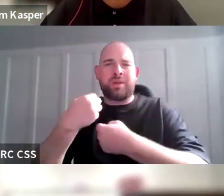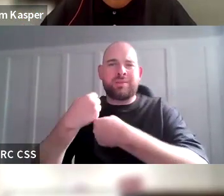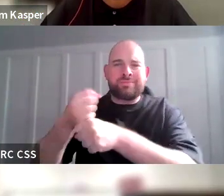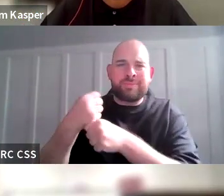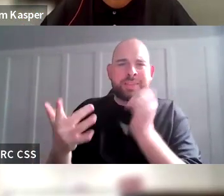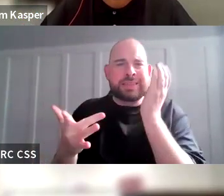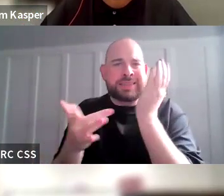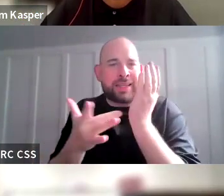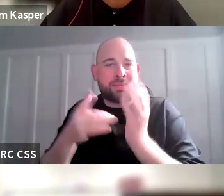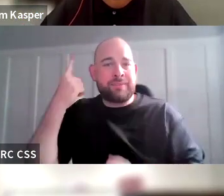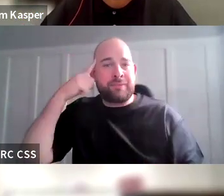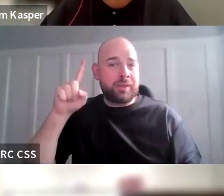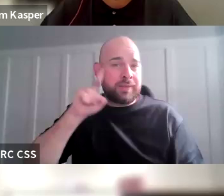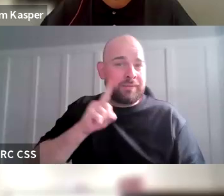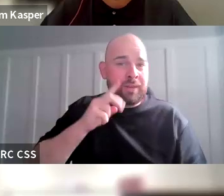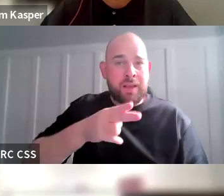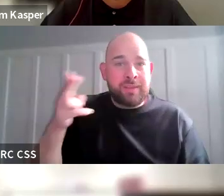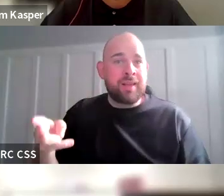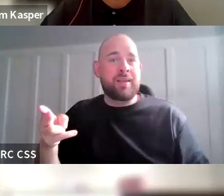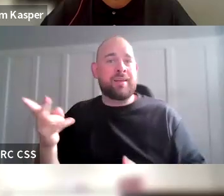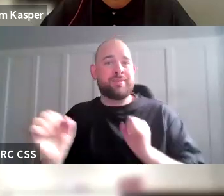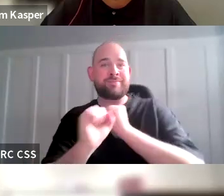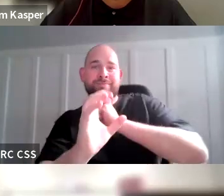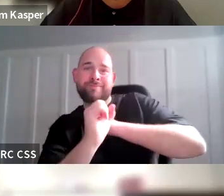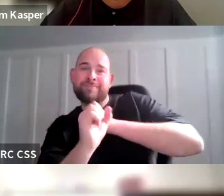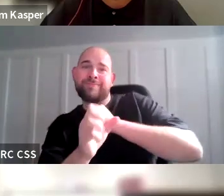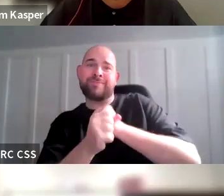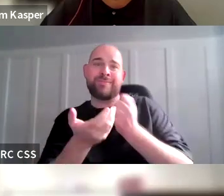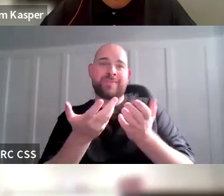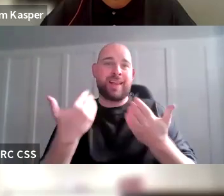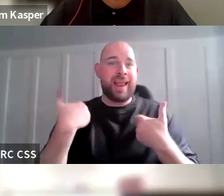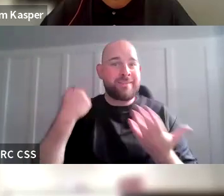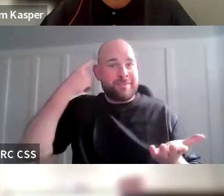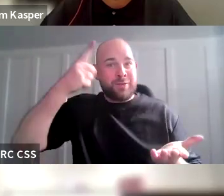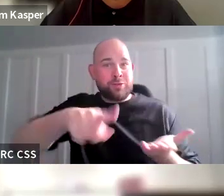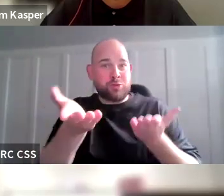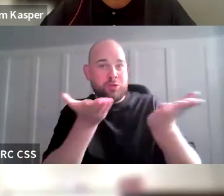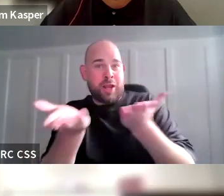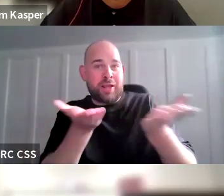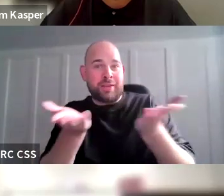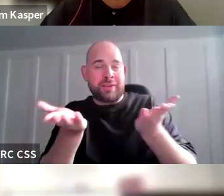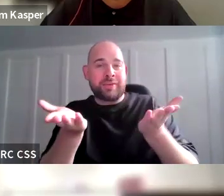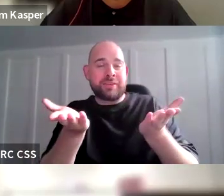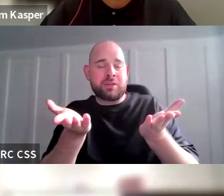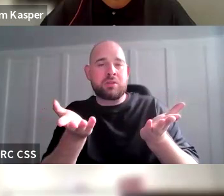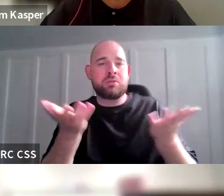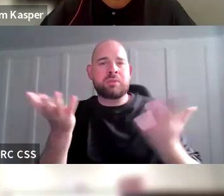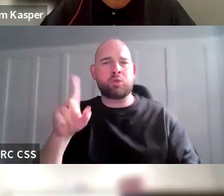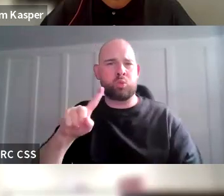that companies will develop goods or services that are specifically geared towards deaf and hard of